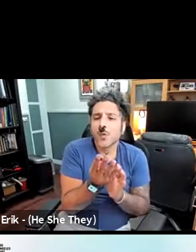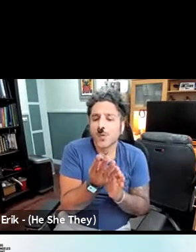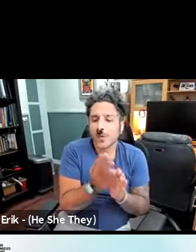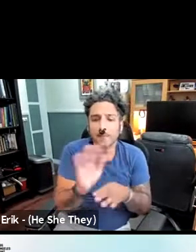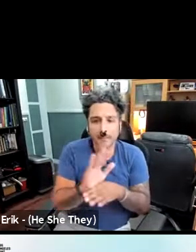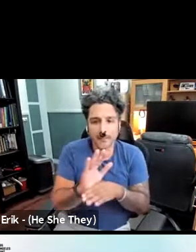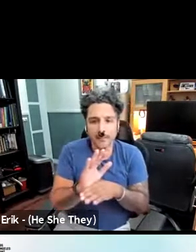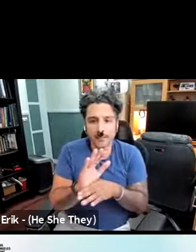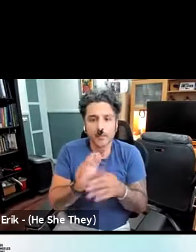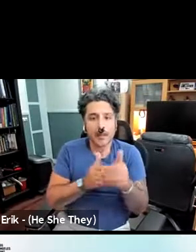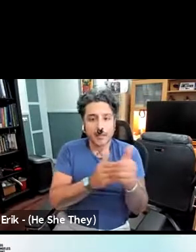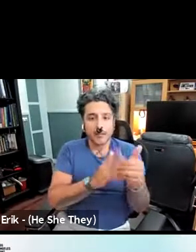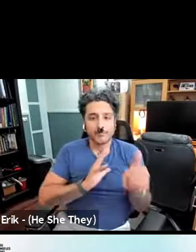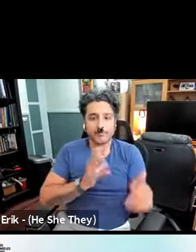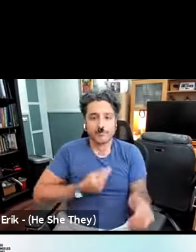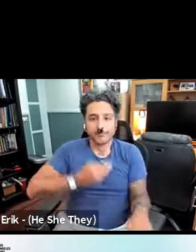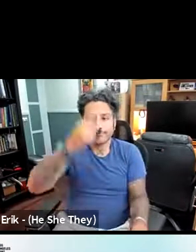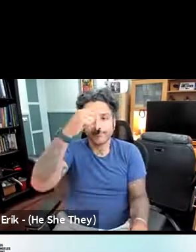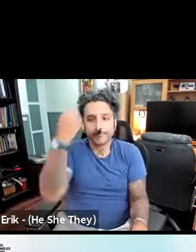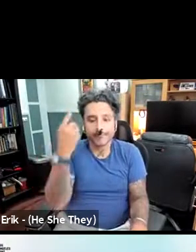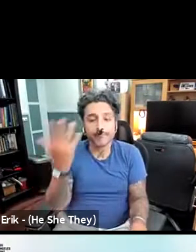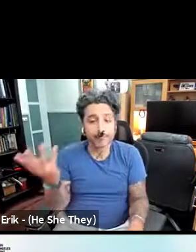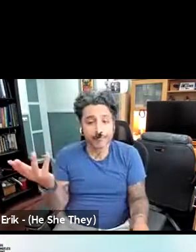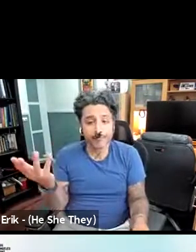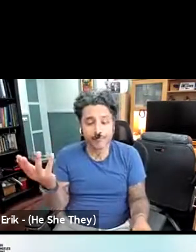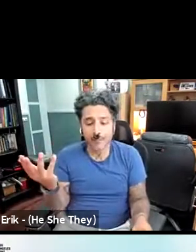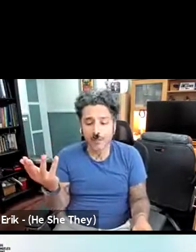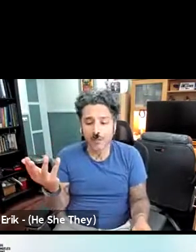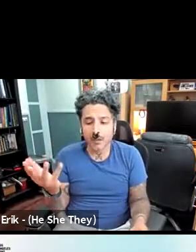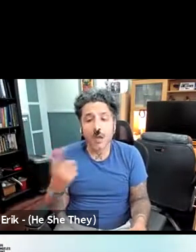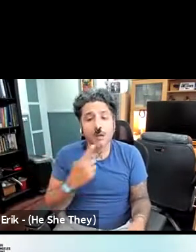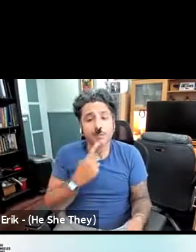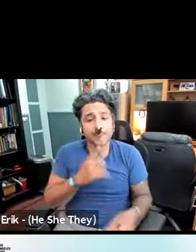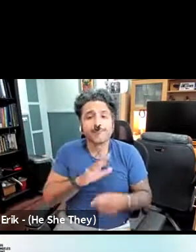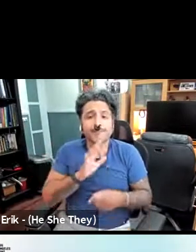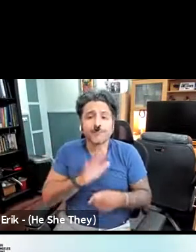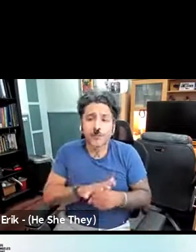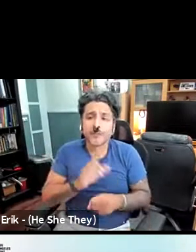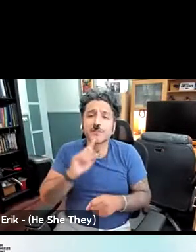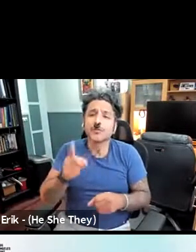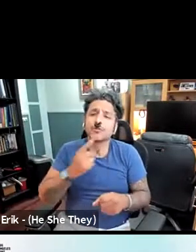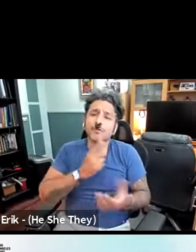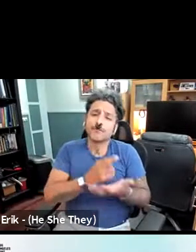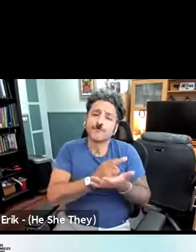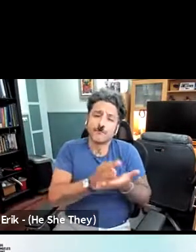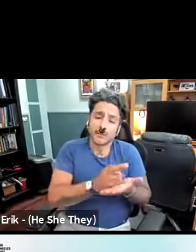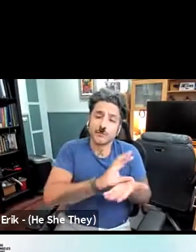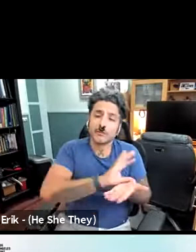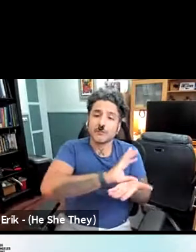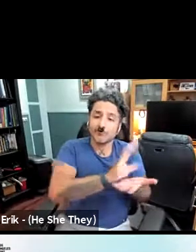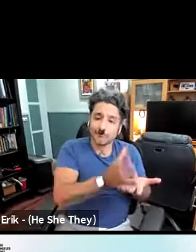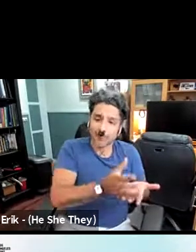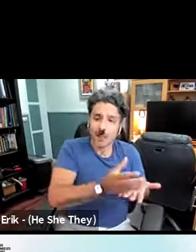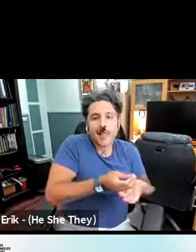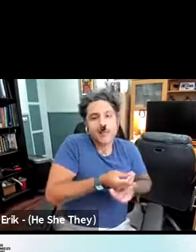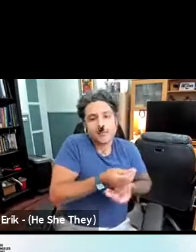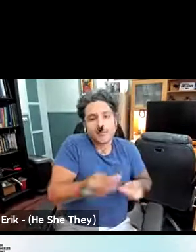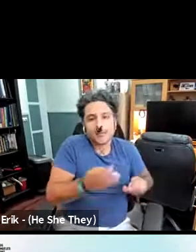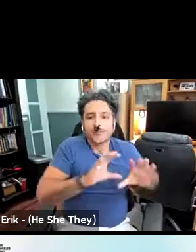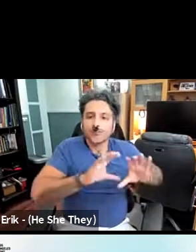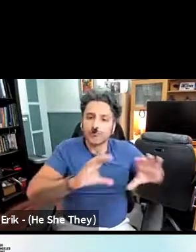and committing to, again, resources and not necessarily a